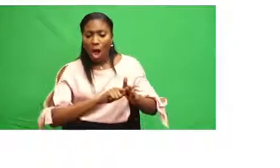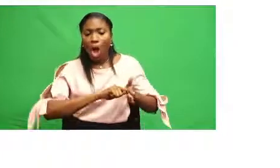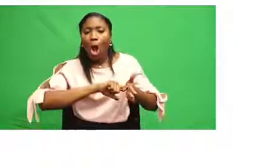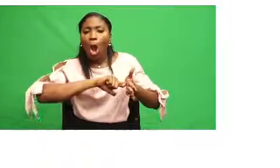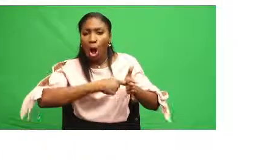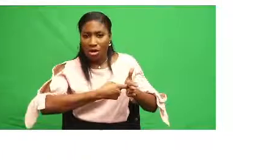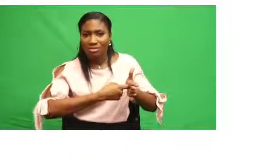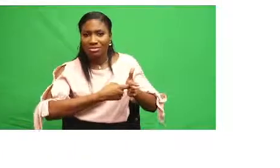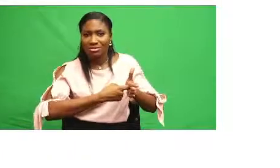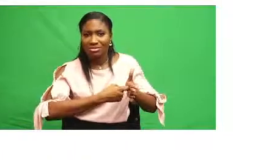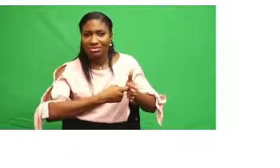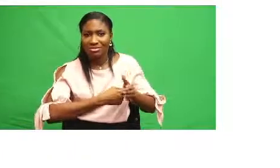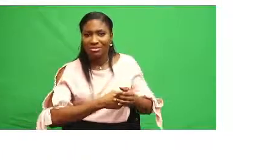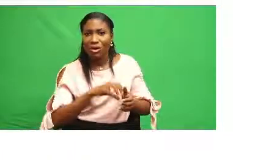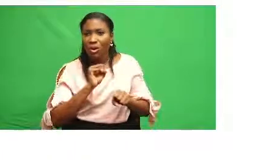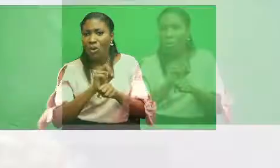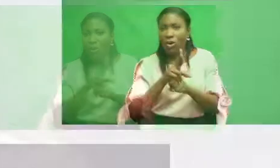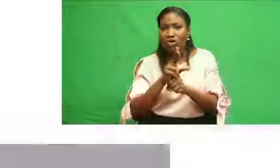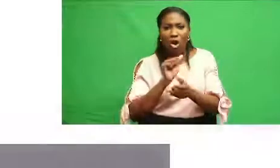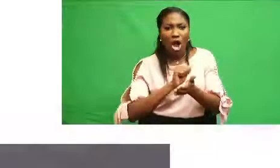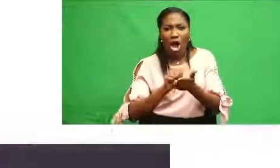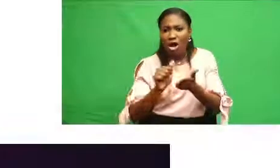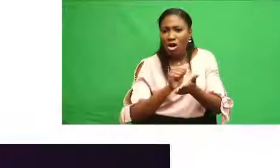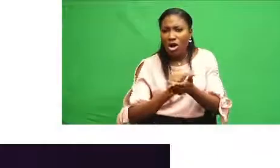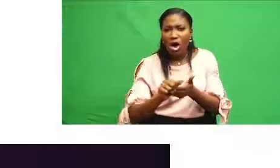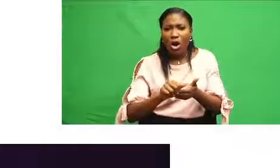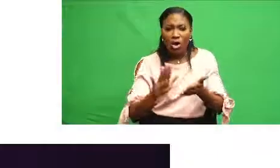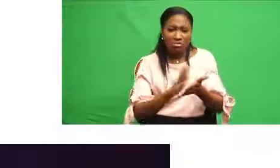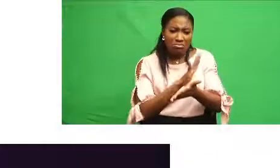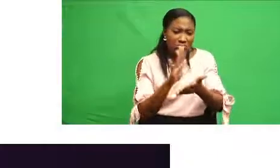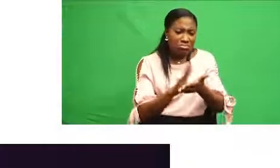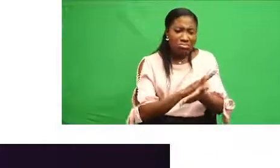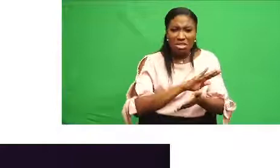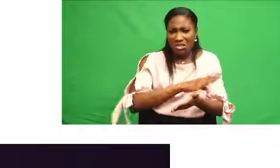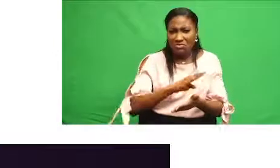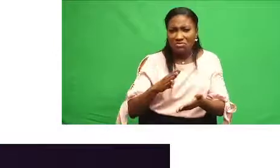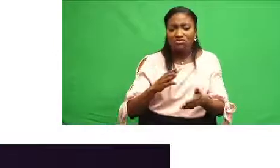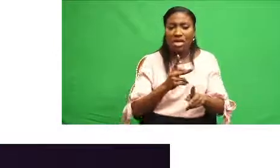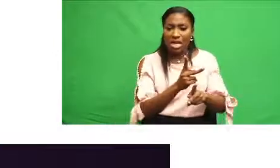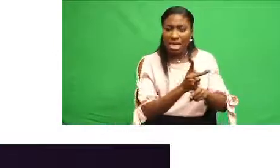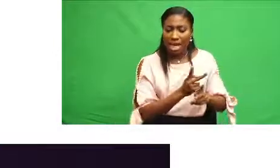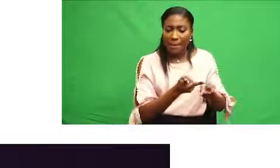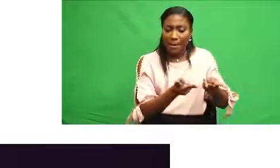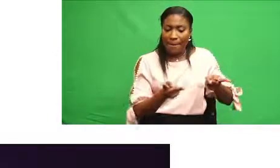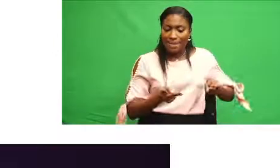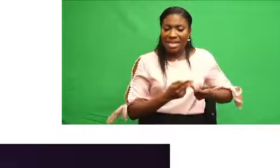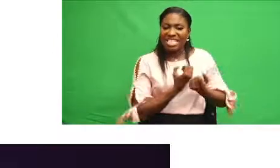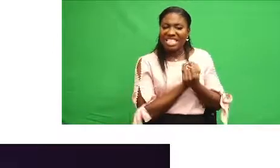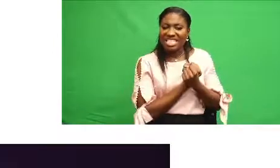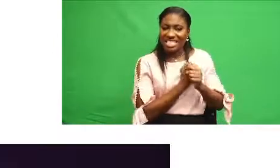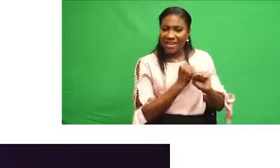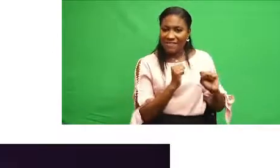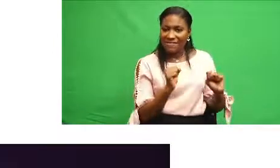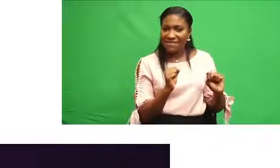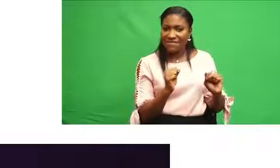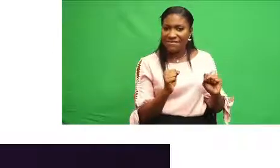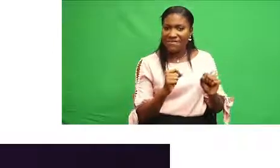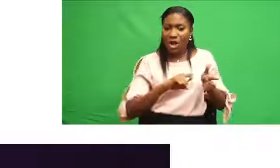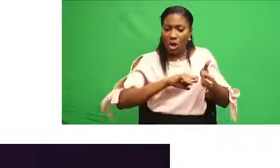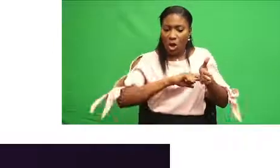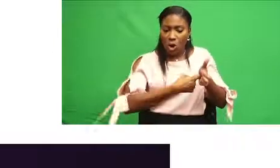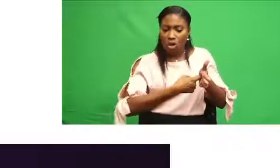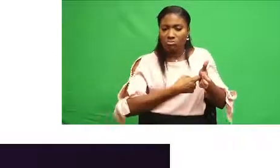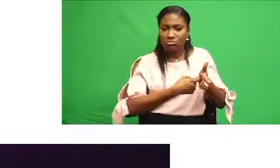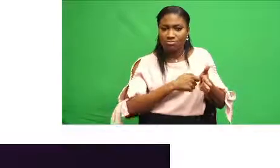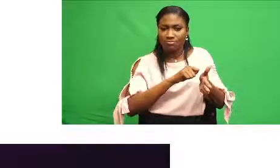account statements and other sensitive financial information. Keep it in a safe place. If you have your something at home that you can lock it away,